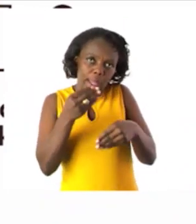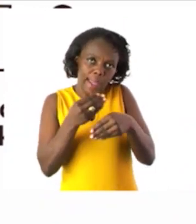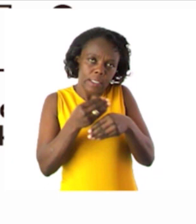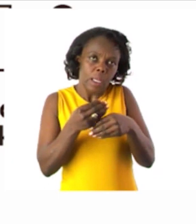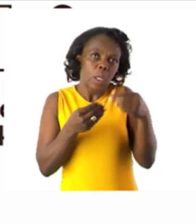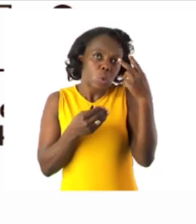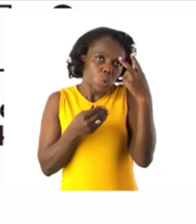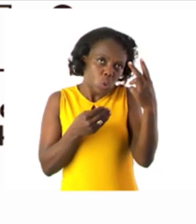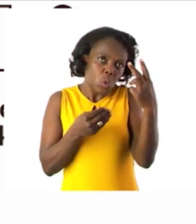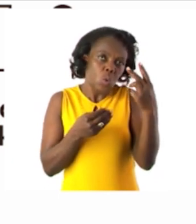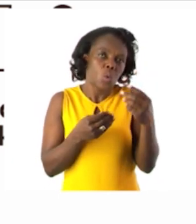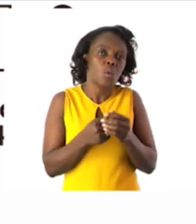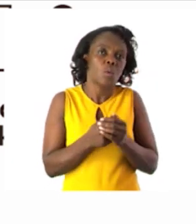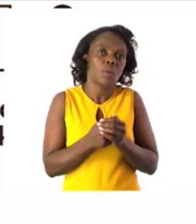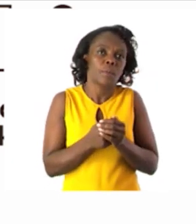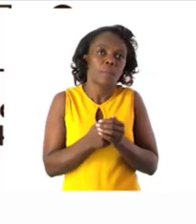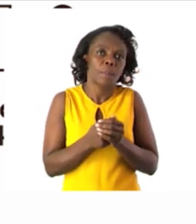on the punctuations that we have learned.